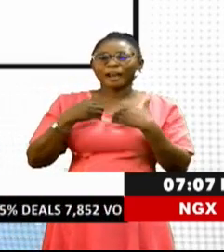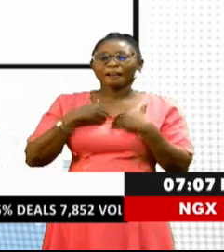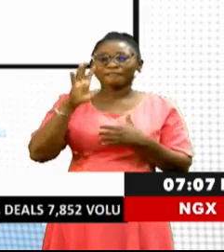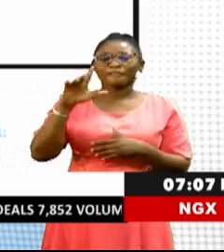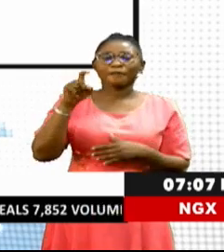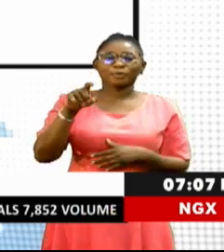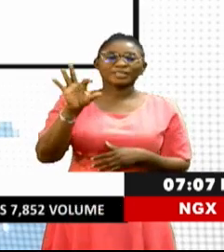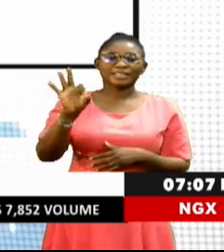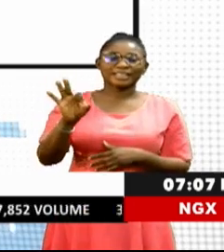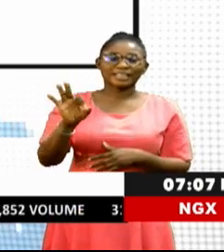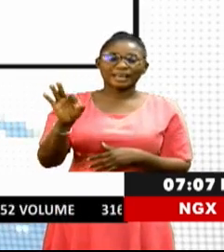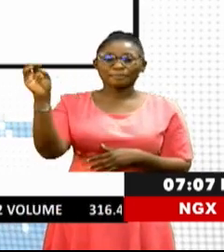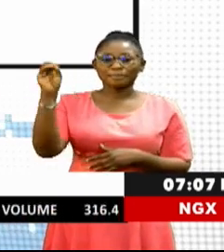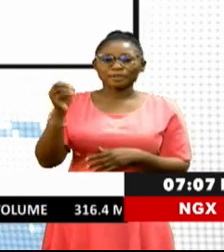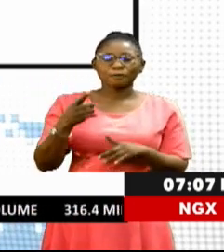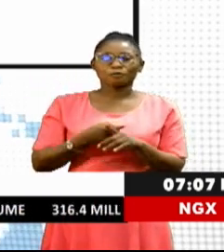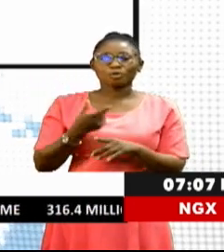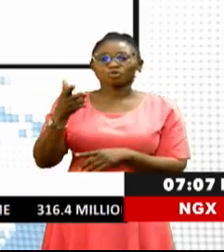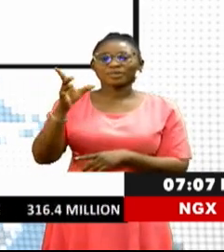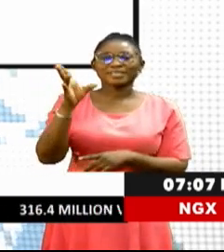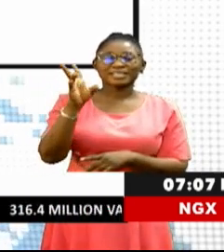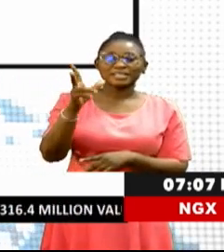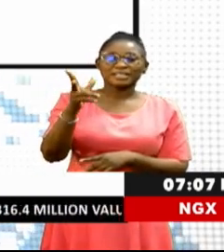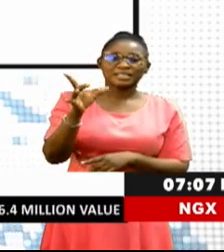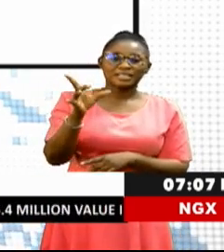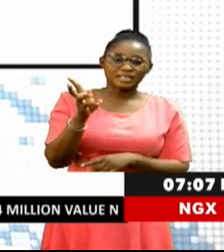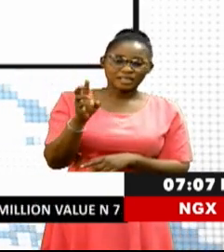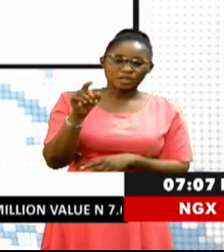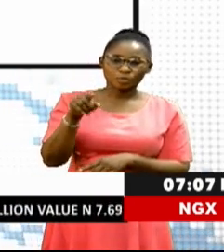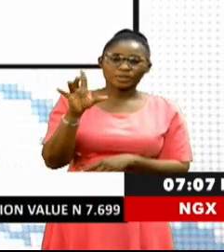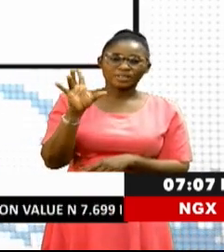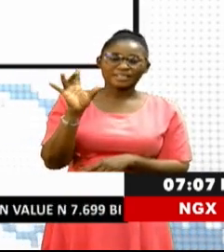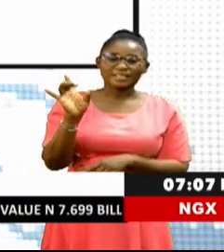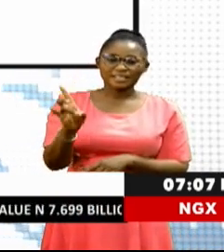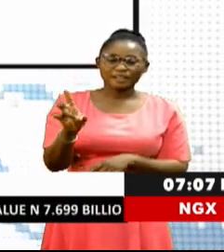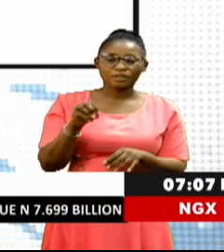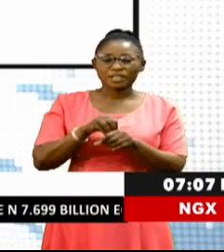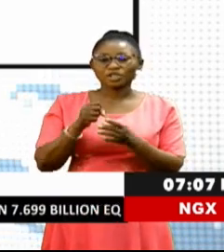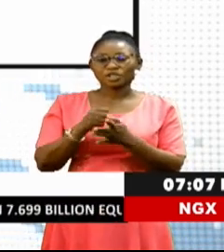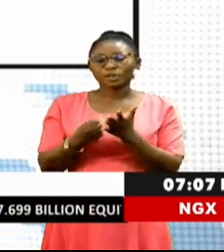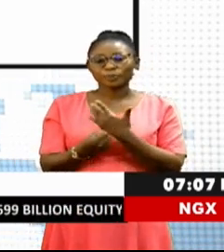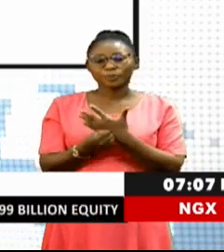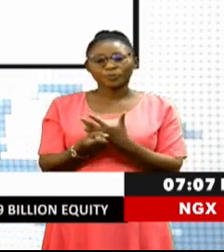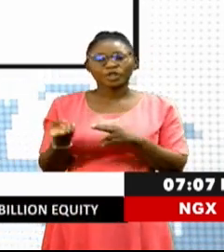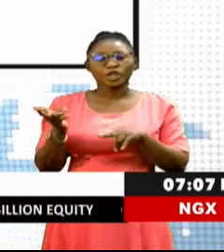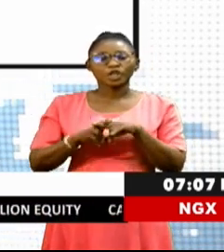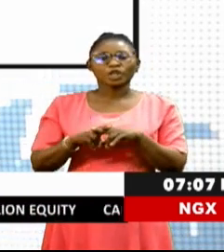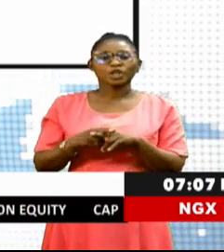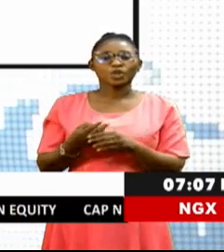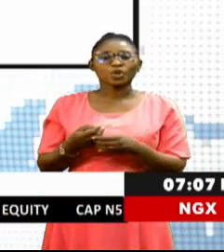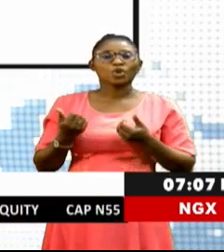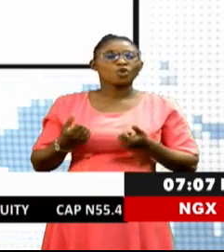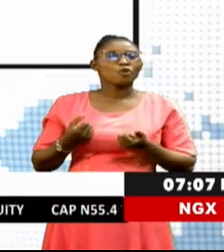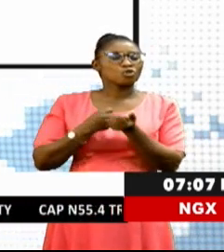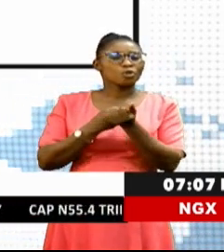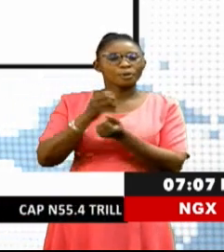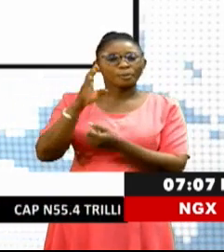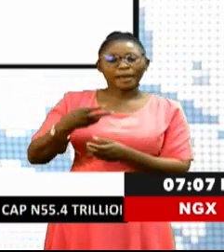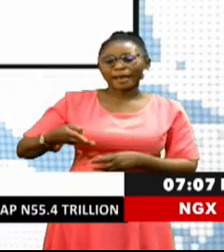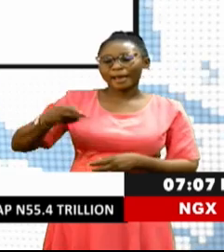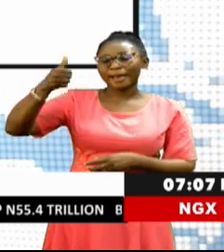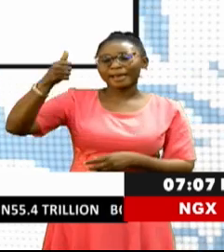5.98 percentage points from 26.72% in September 2023. The increase was driven by higher prices in